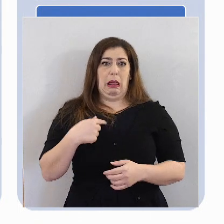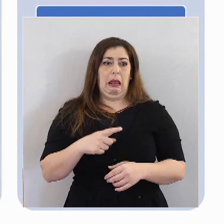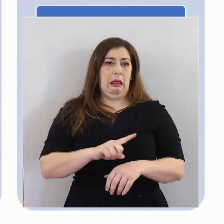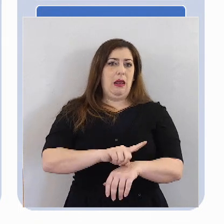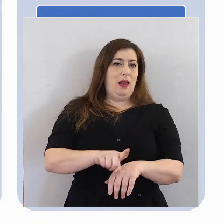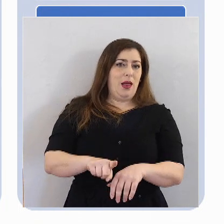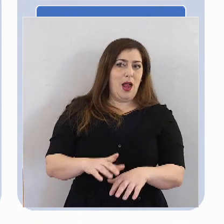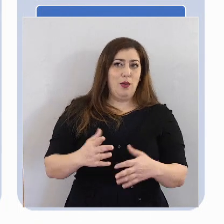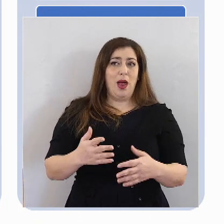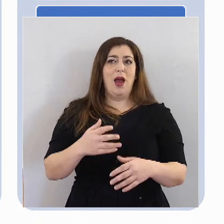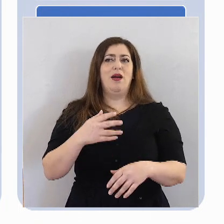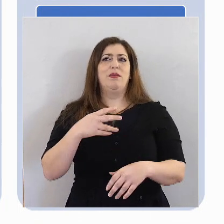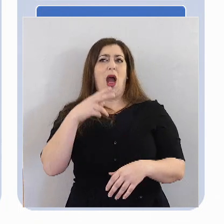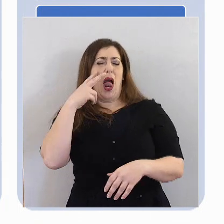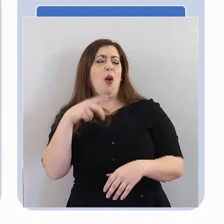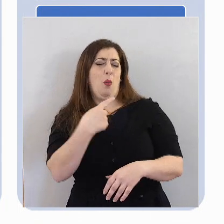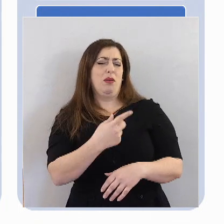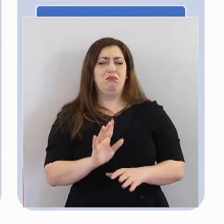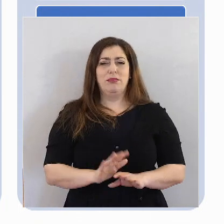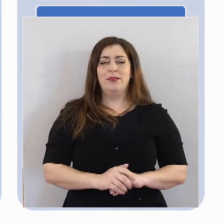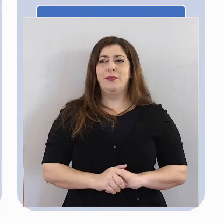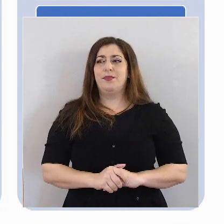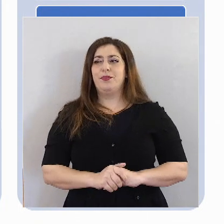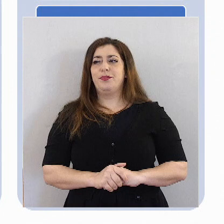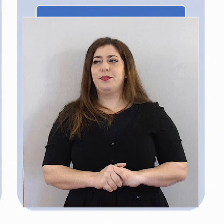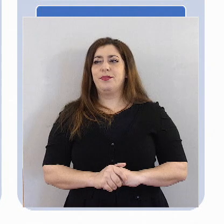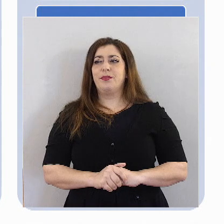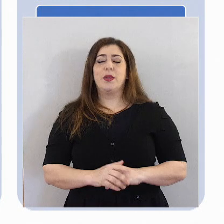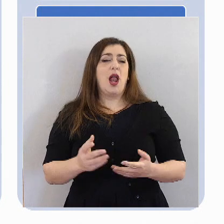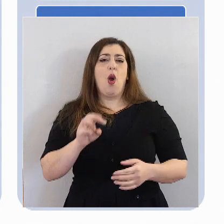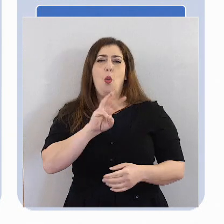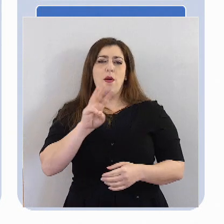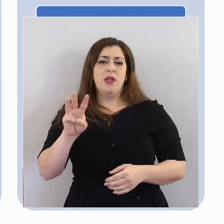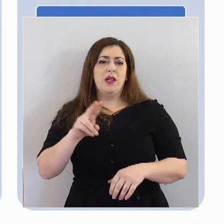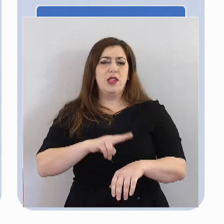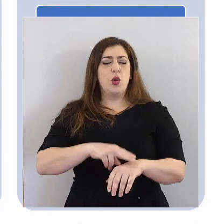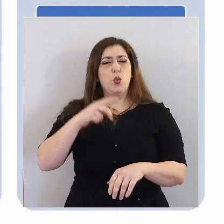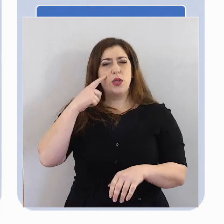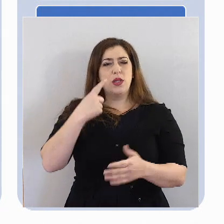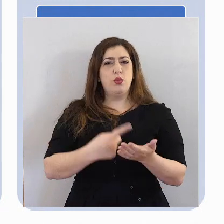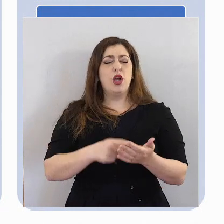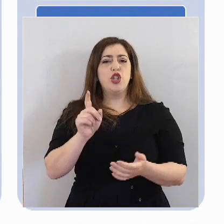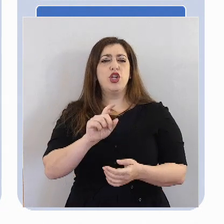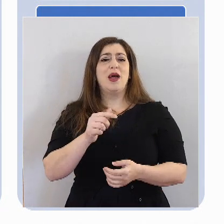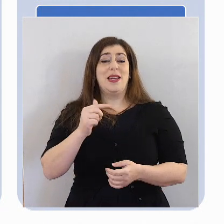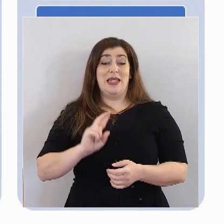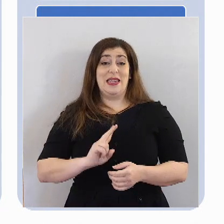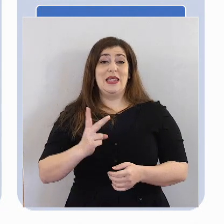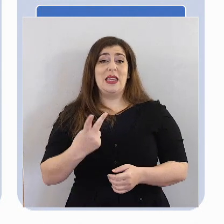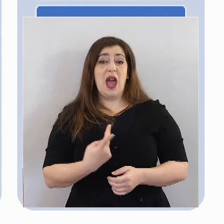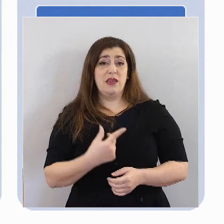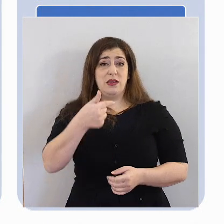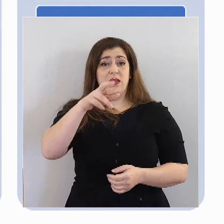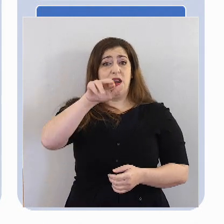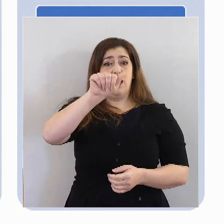leave this for you to explore. The website address you will find is transhealth.gov.mt. It is hosted by